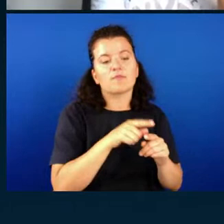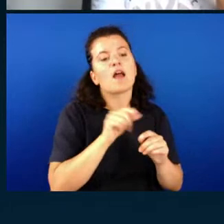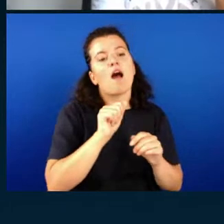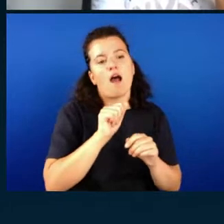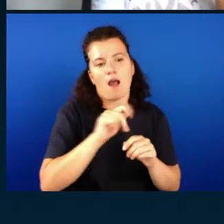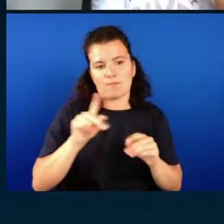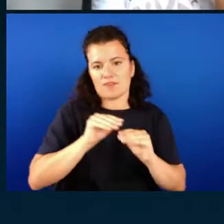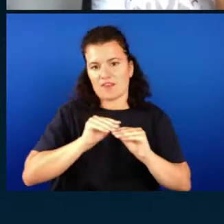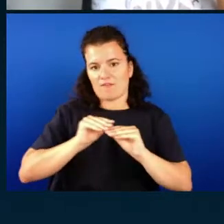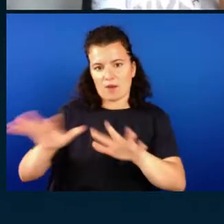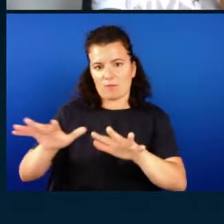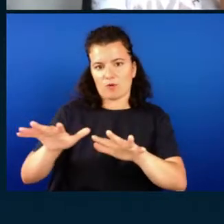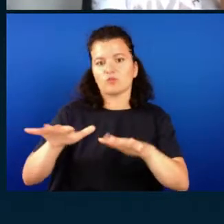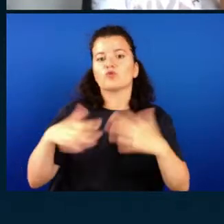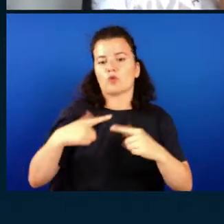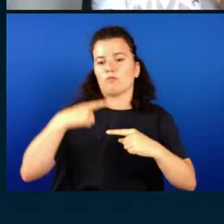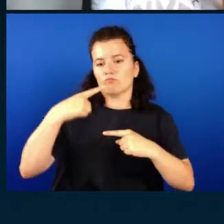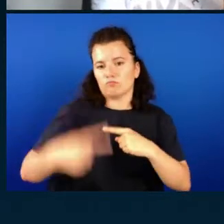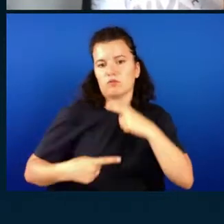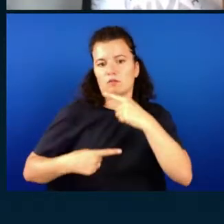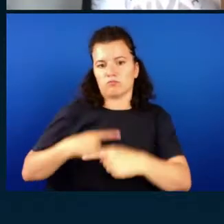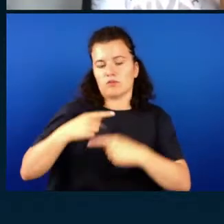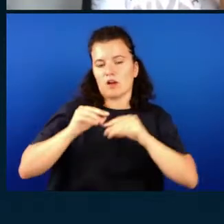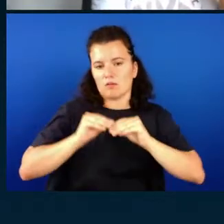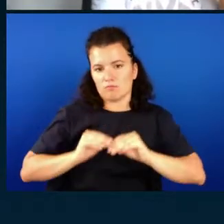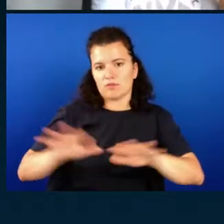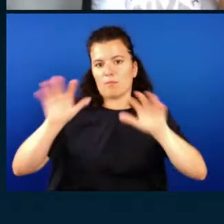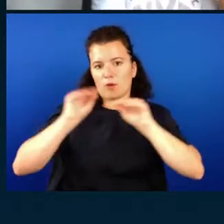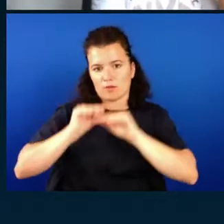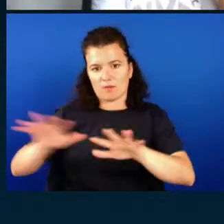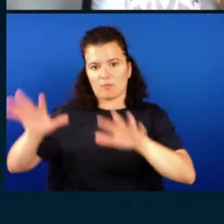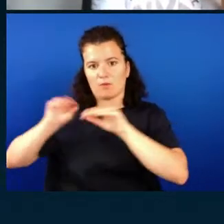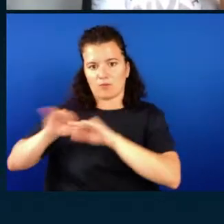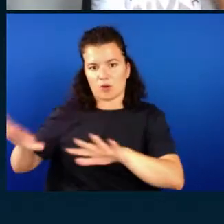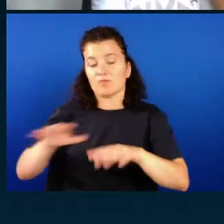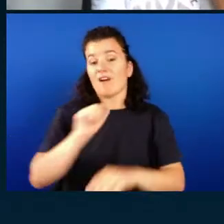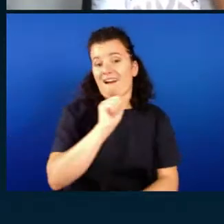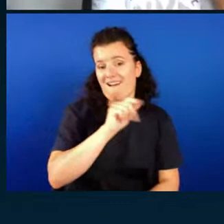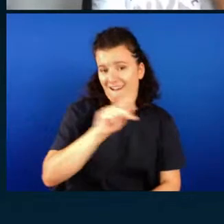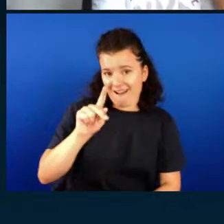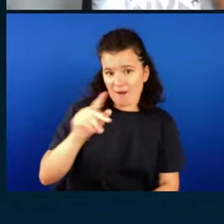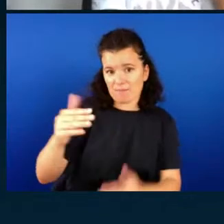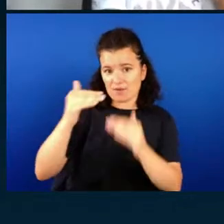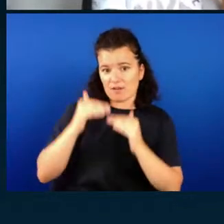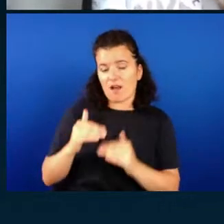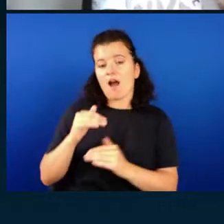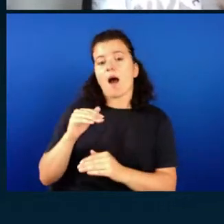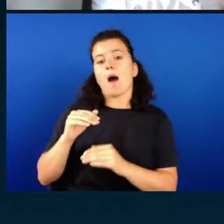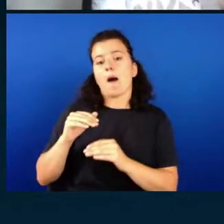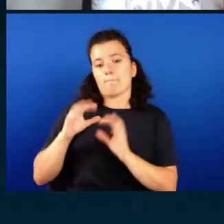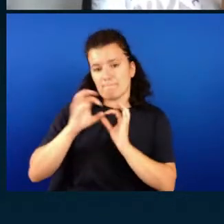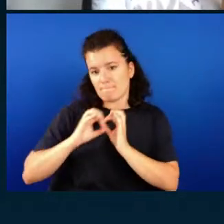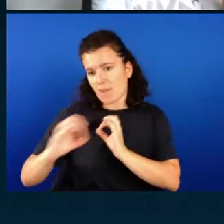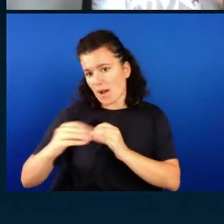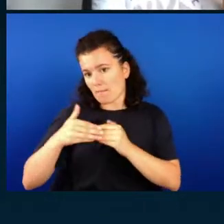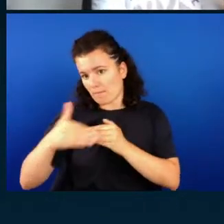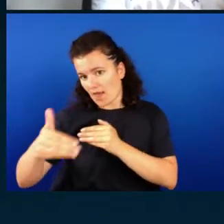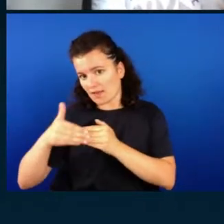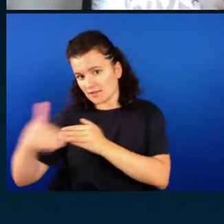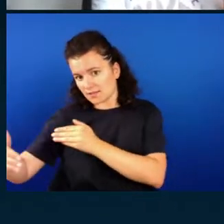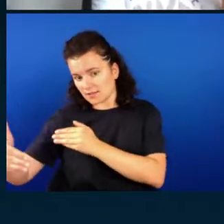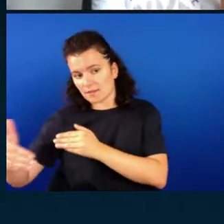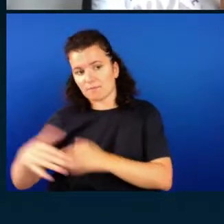very frequent cycles. So they have application pipelines and they have an infra pipeline. And the application pipeline